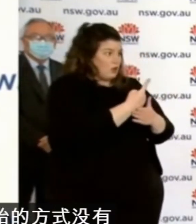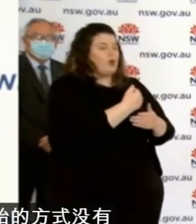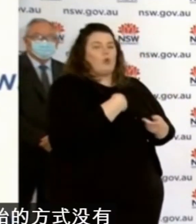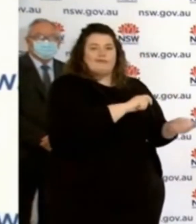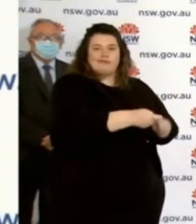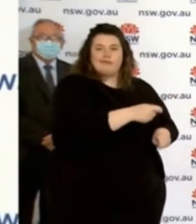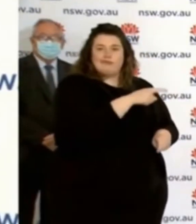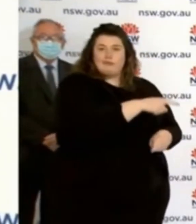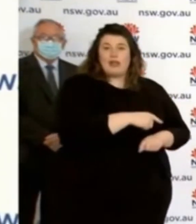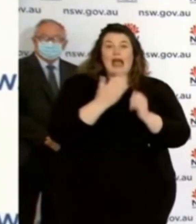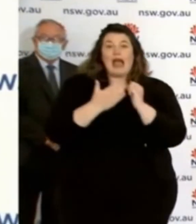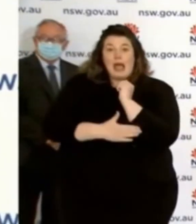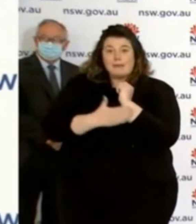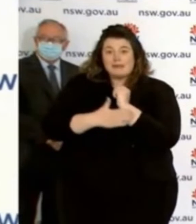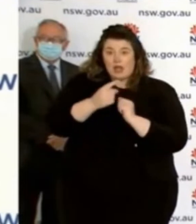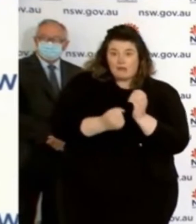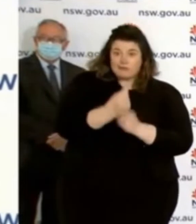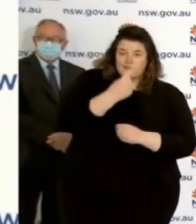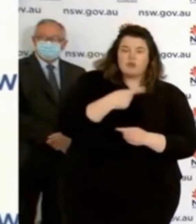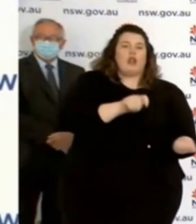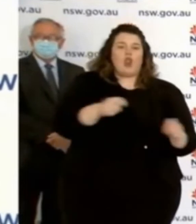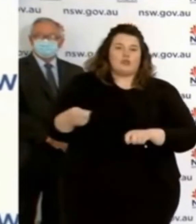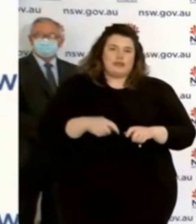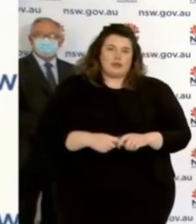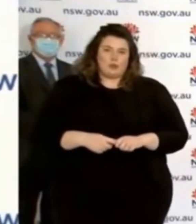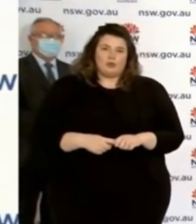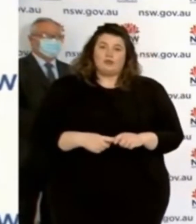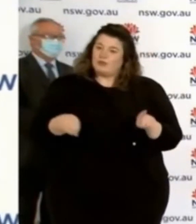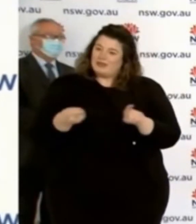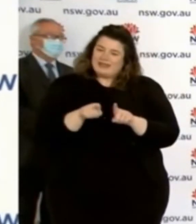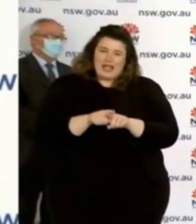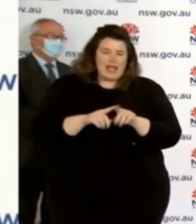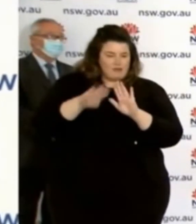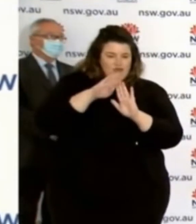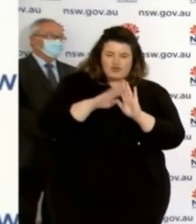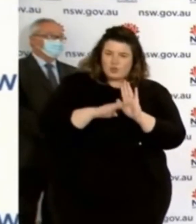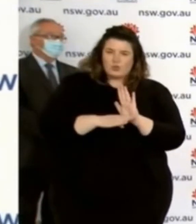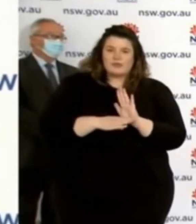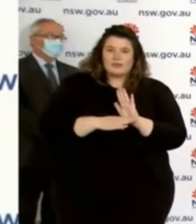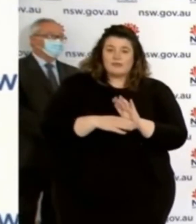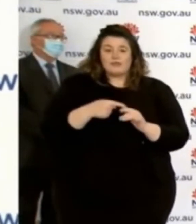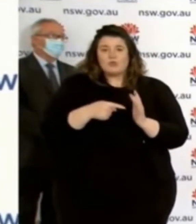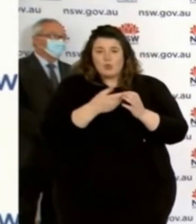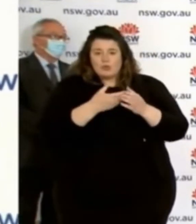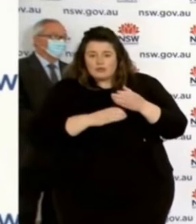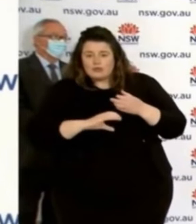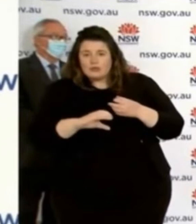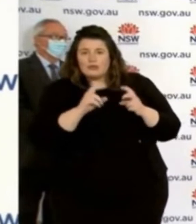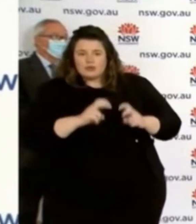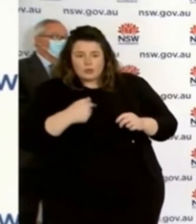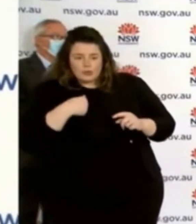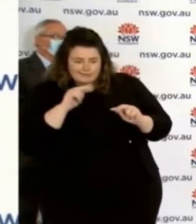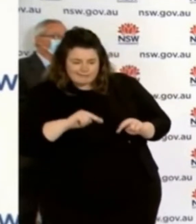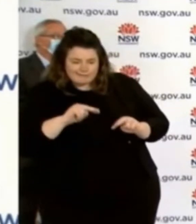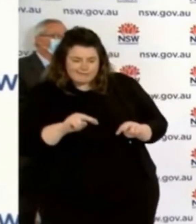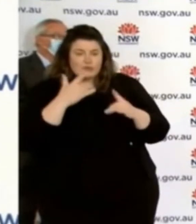lockdown. When Armidale had its first case, we went into lockdown. So we'll apply the same logic. Our sewage surveillance does give us an